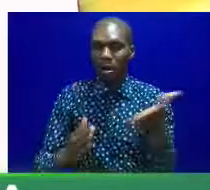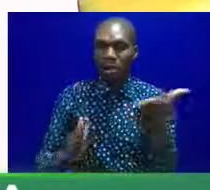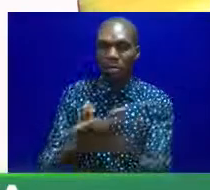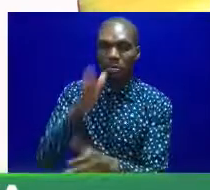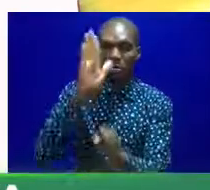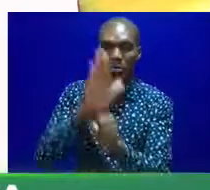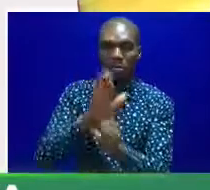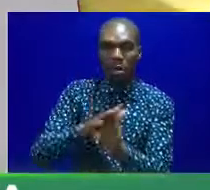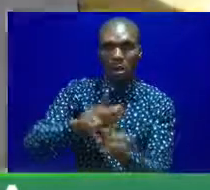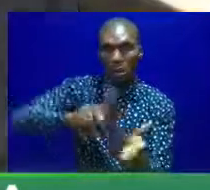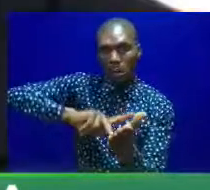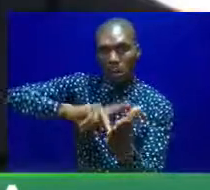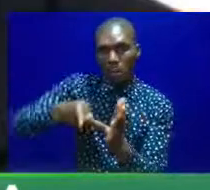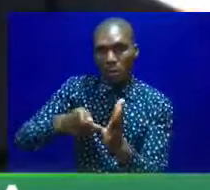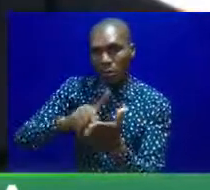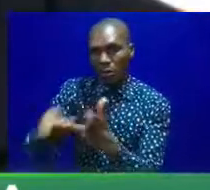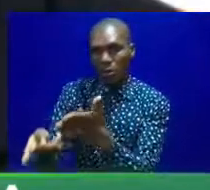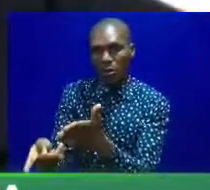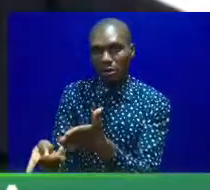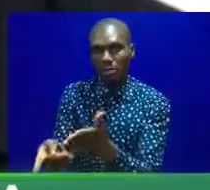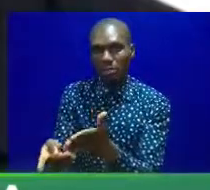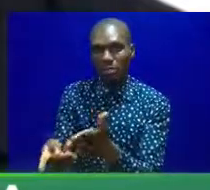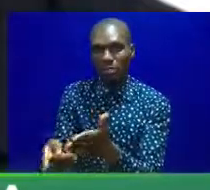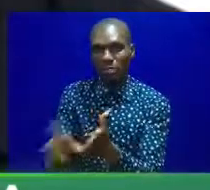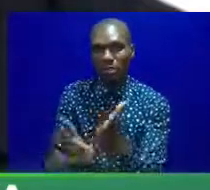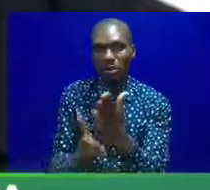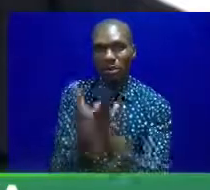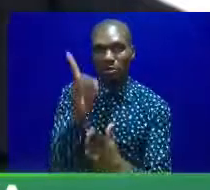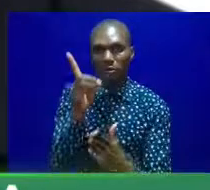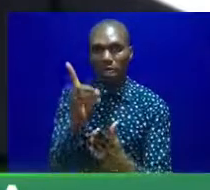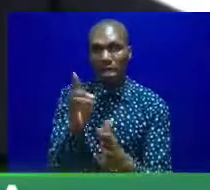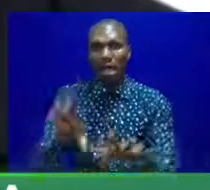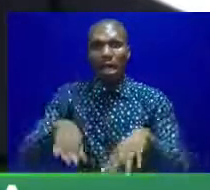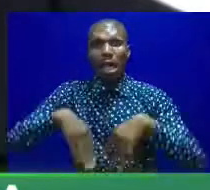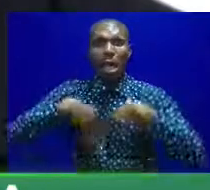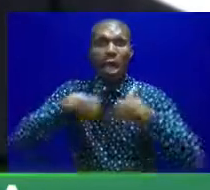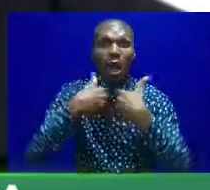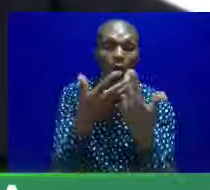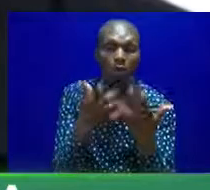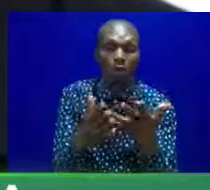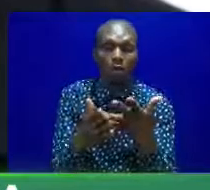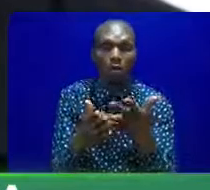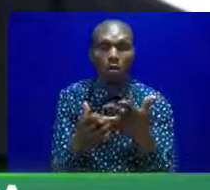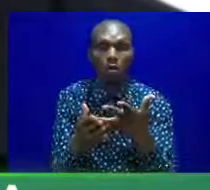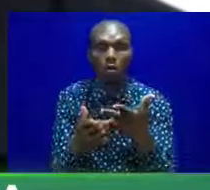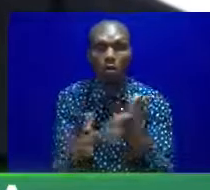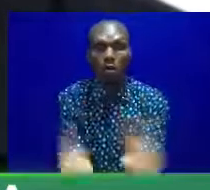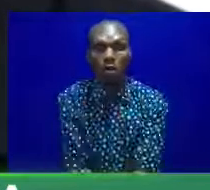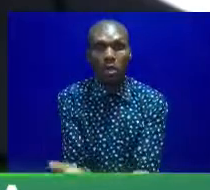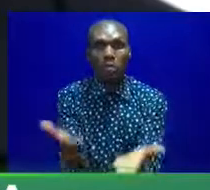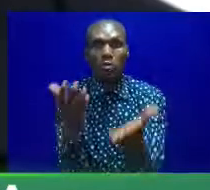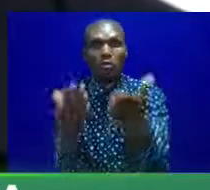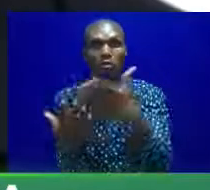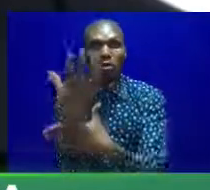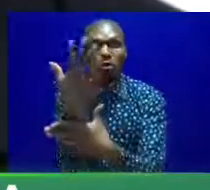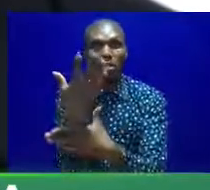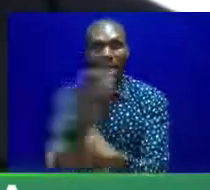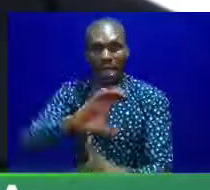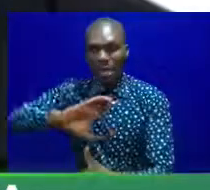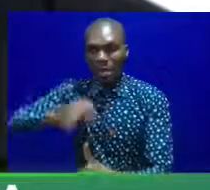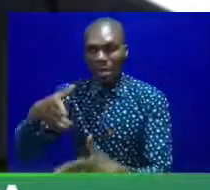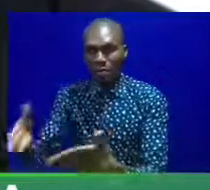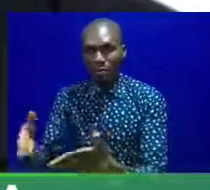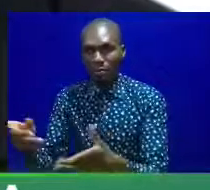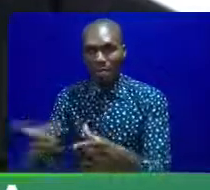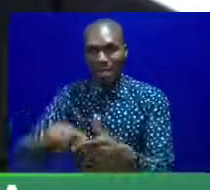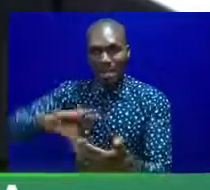au. Development and how we can spur growth in our county and make